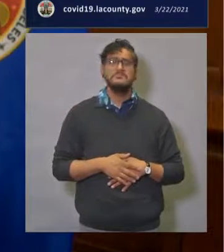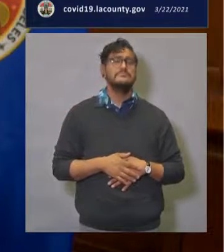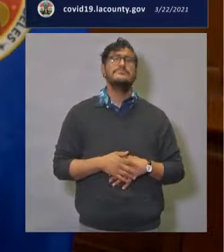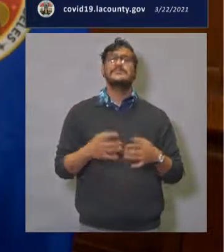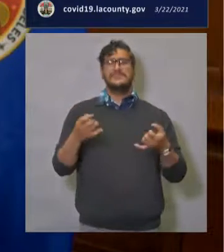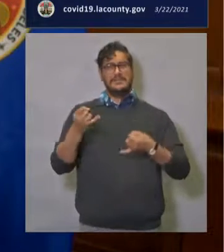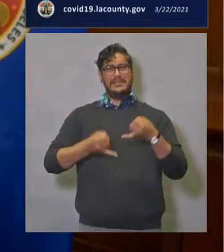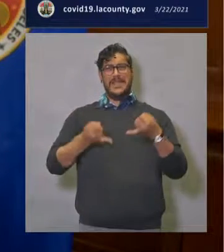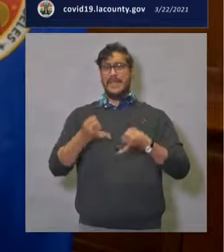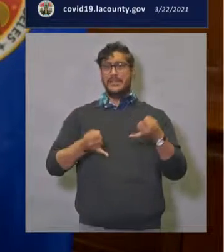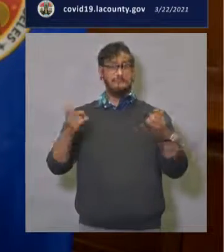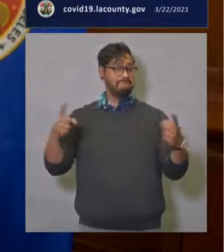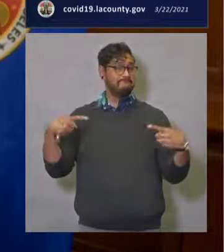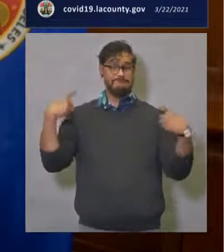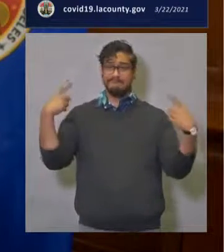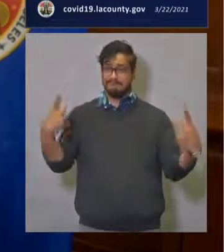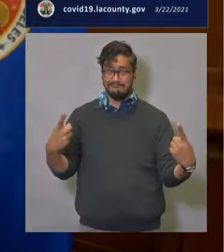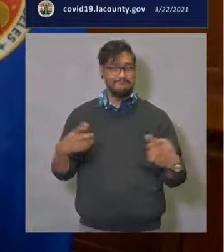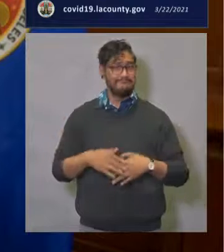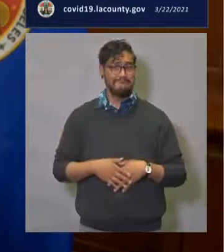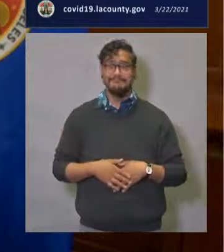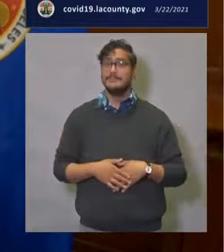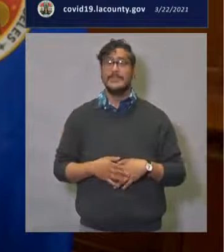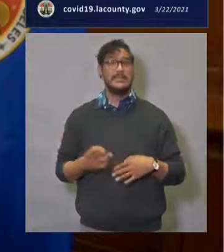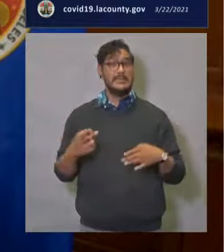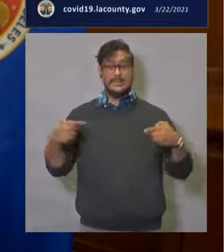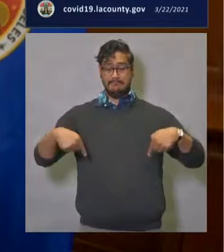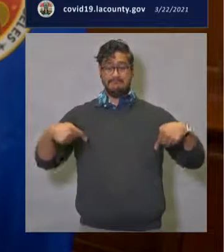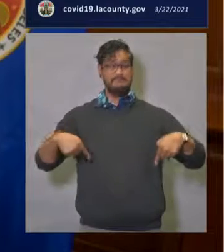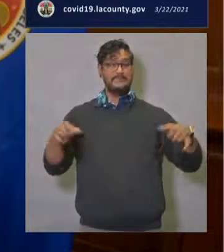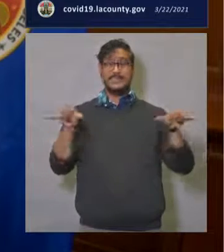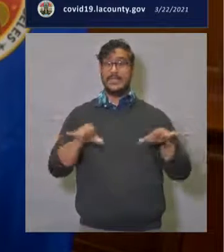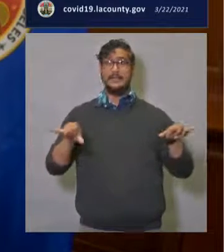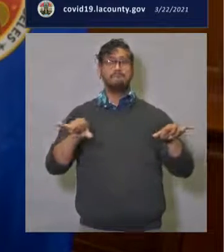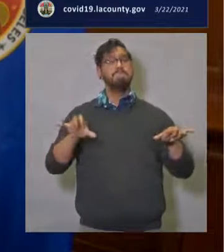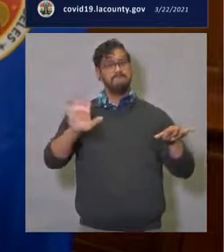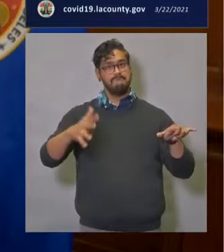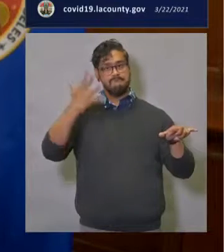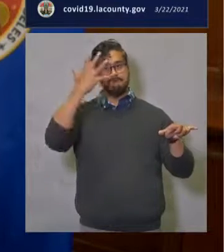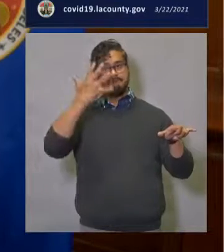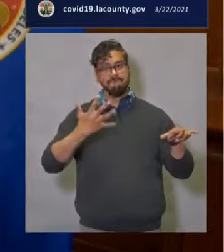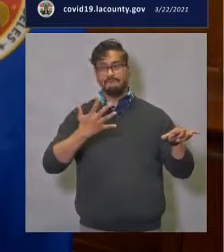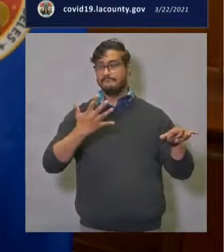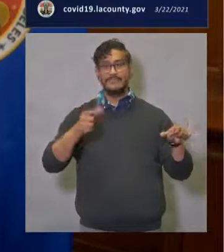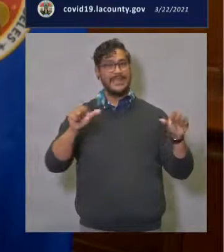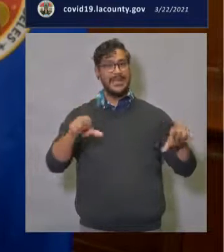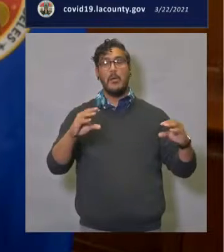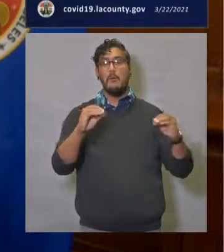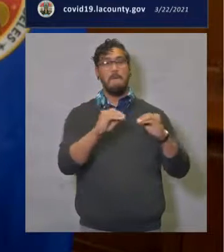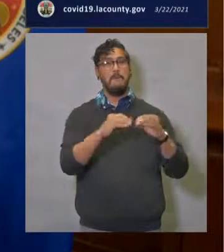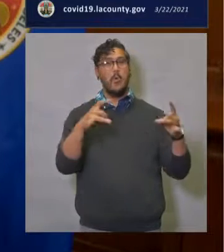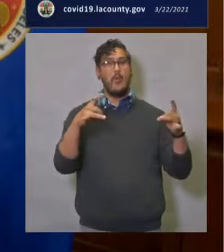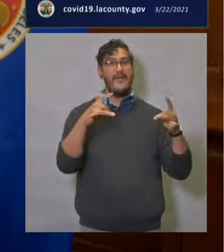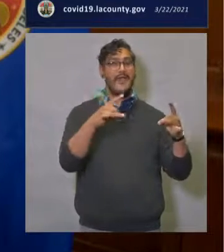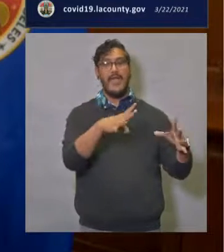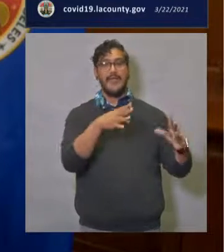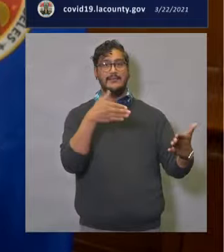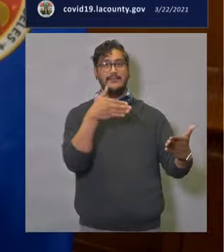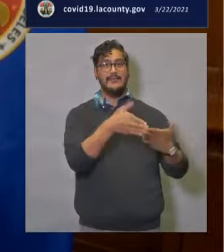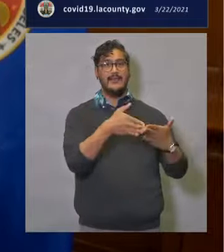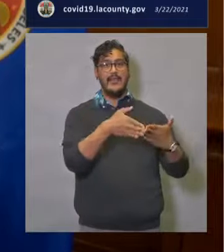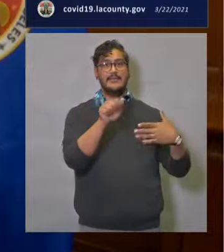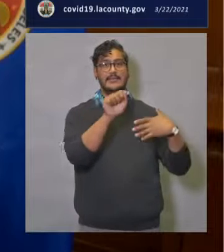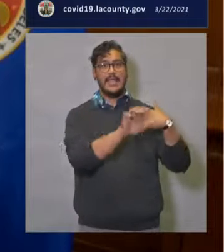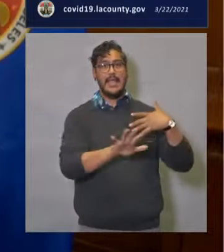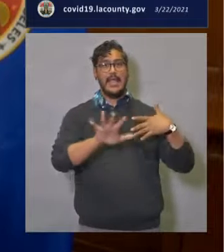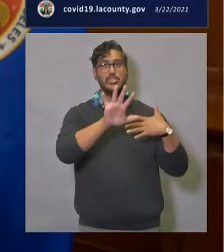during the pandemic, using this same forum, I'm saddened to denounce more acts of hate against the Asian community.